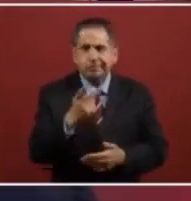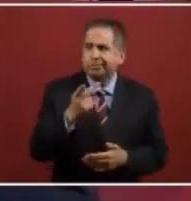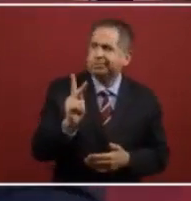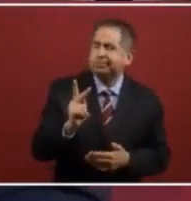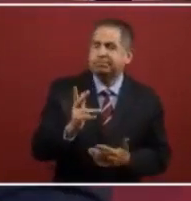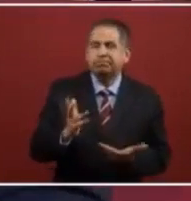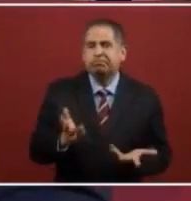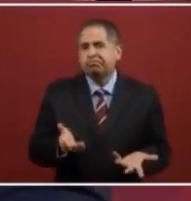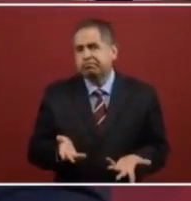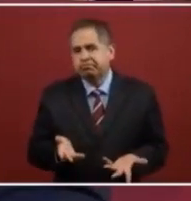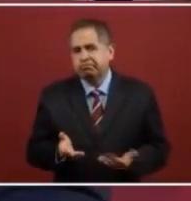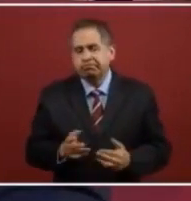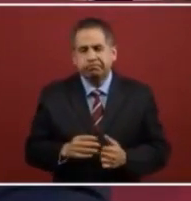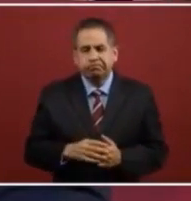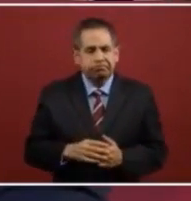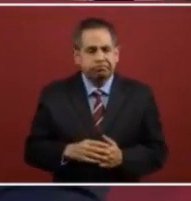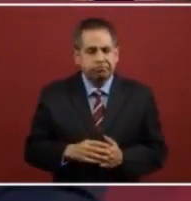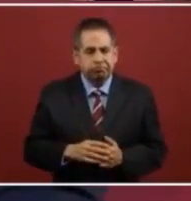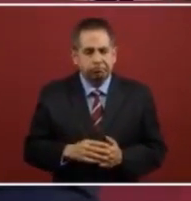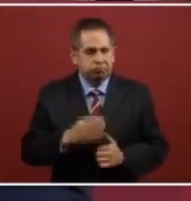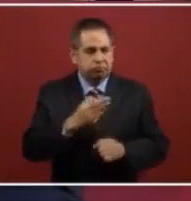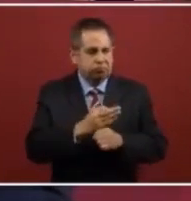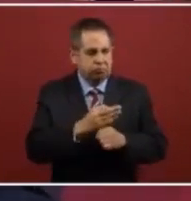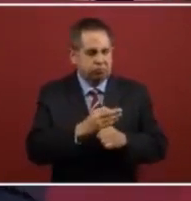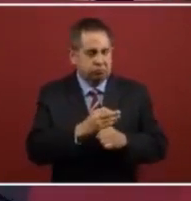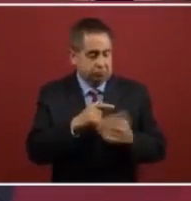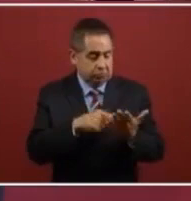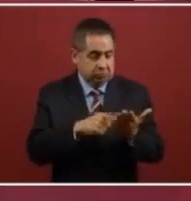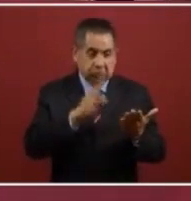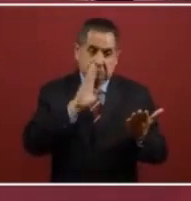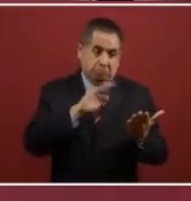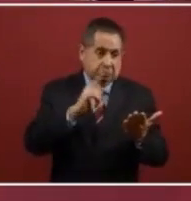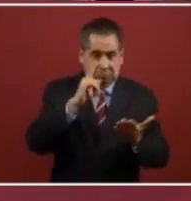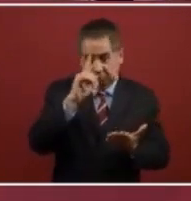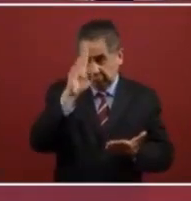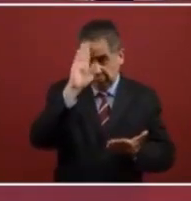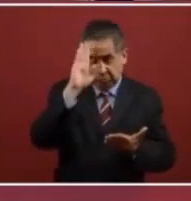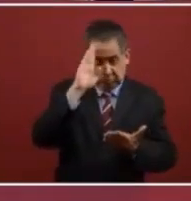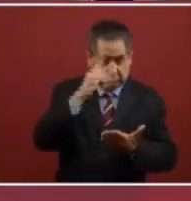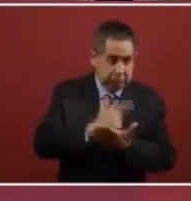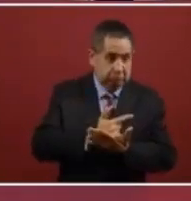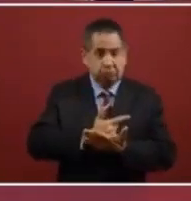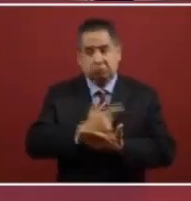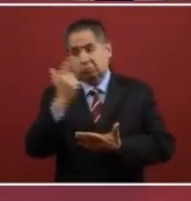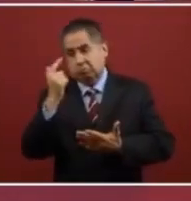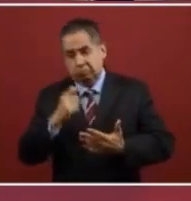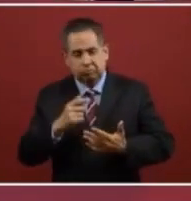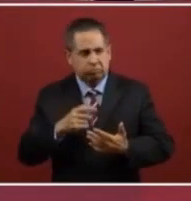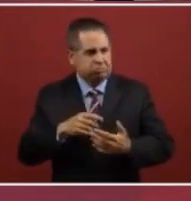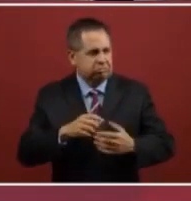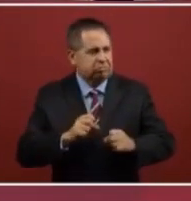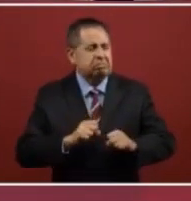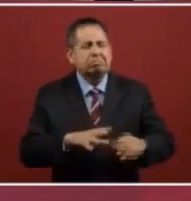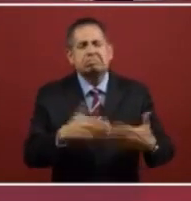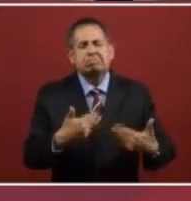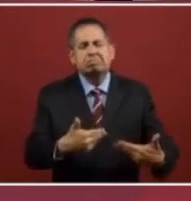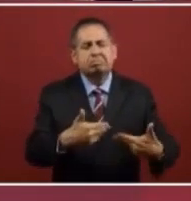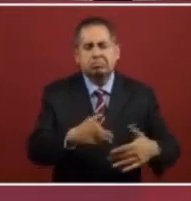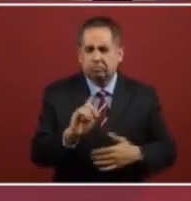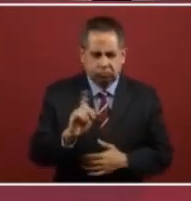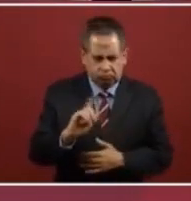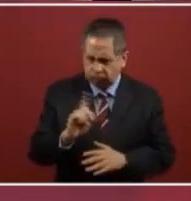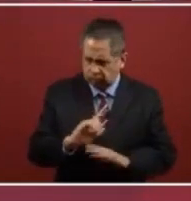no not crear un ambiente not to de create tolerancia. a ambience of intolerance.